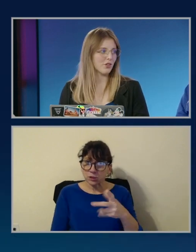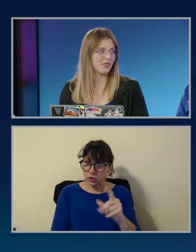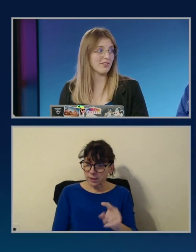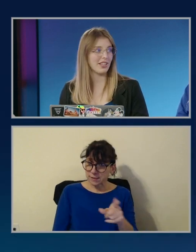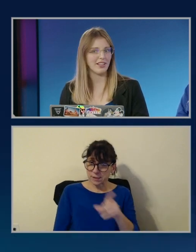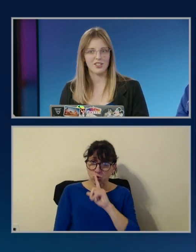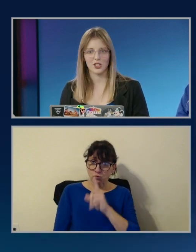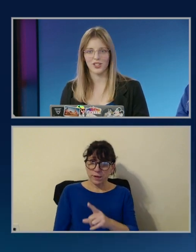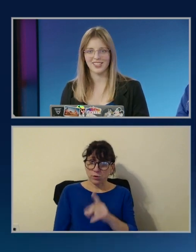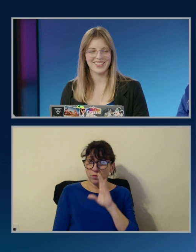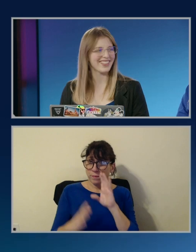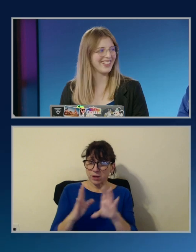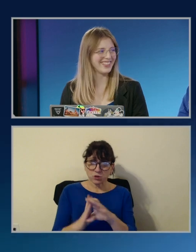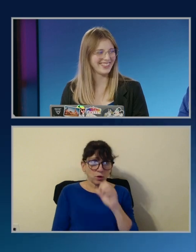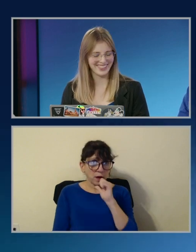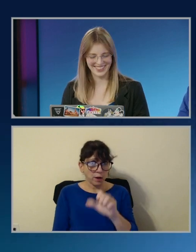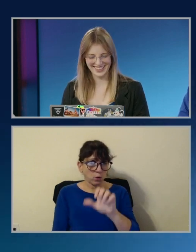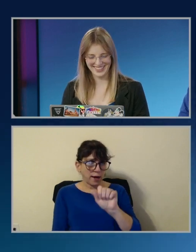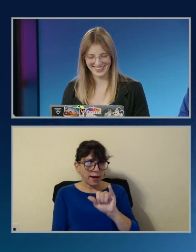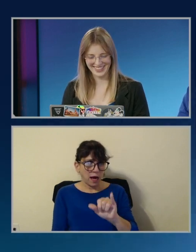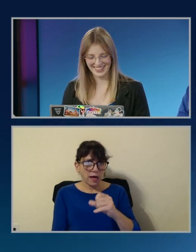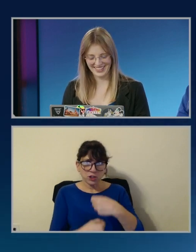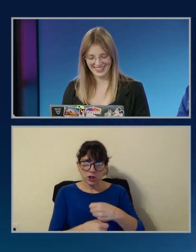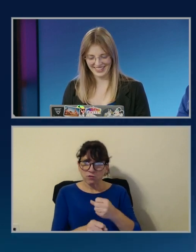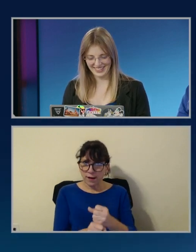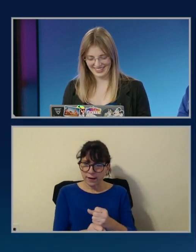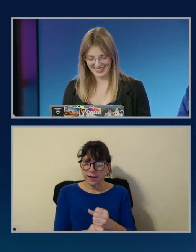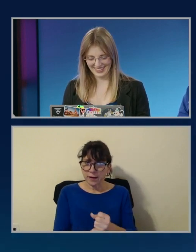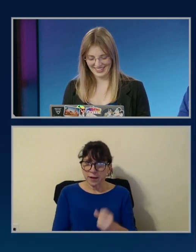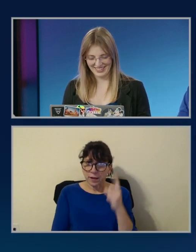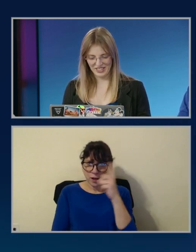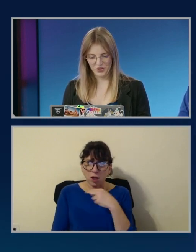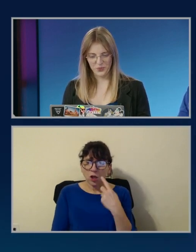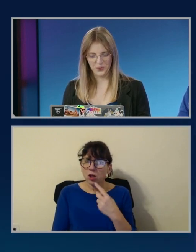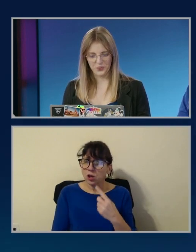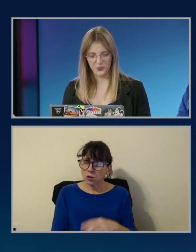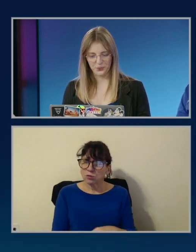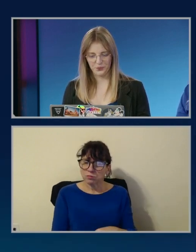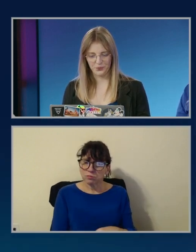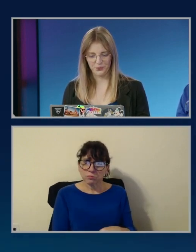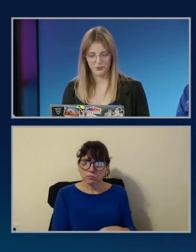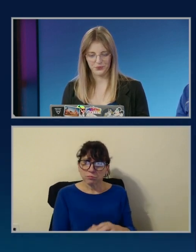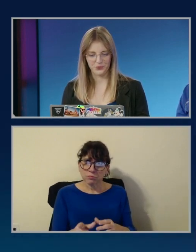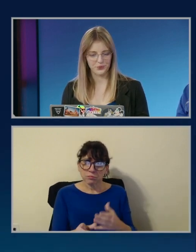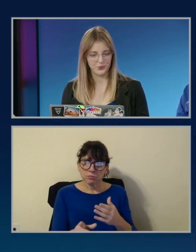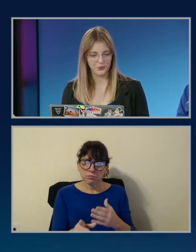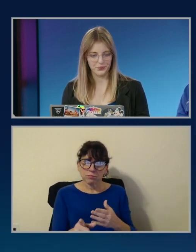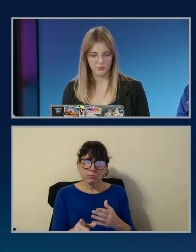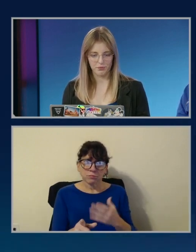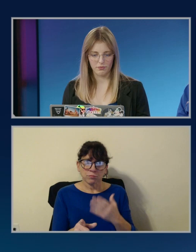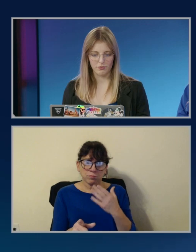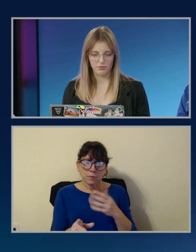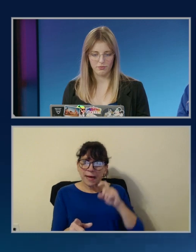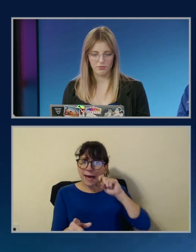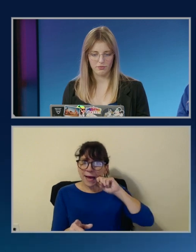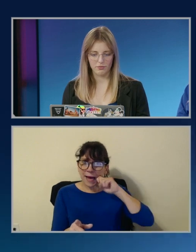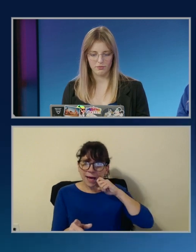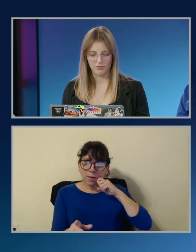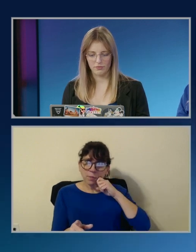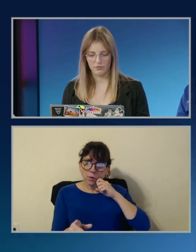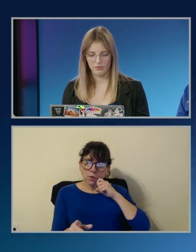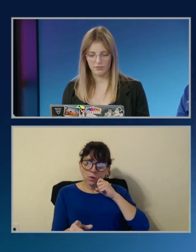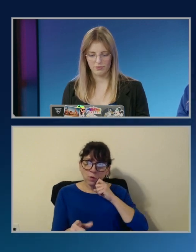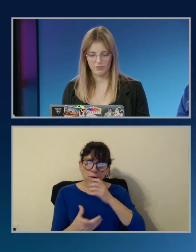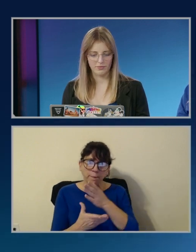not? image or AI generated? I don't know. Like it looks absolutely tasty. So that looks like some apple pie, somewhere on a